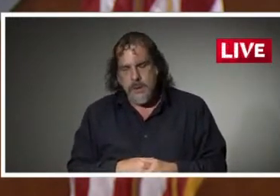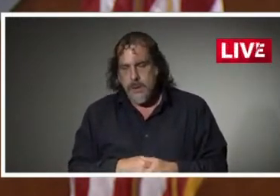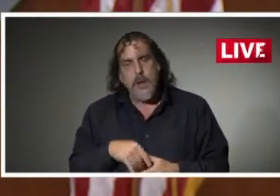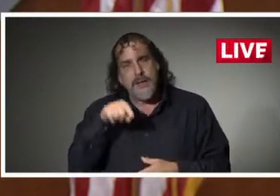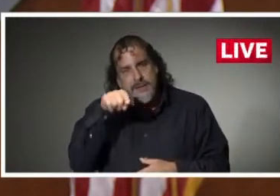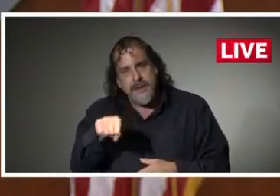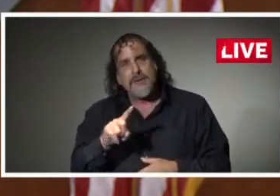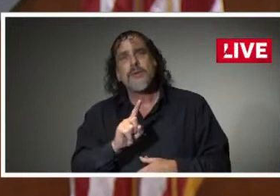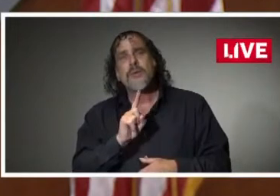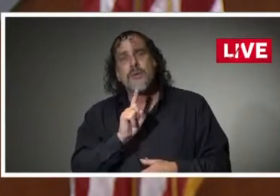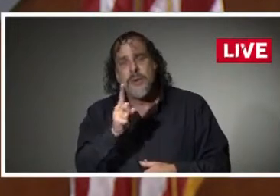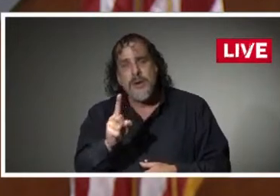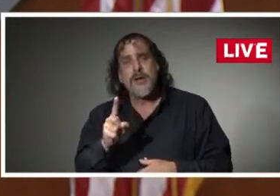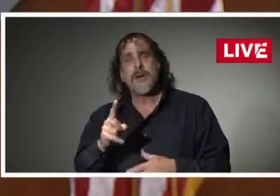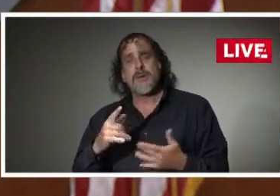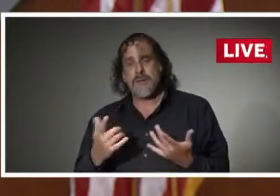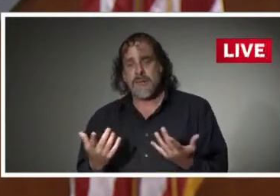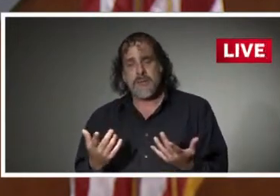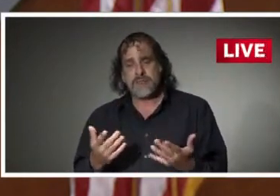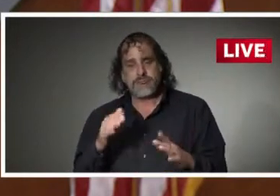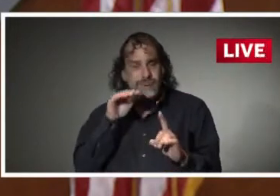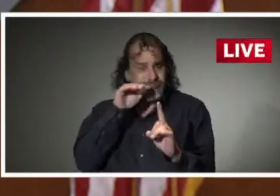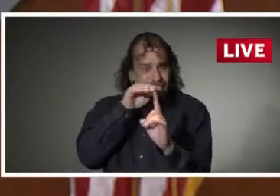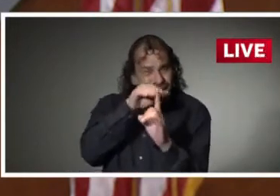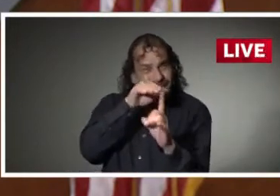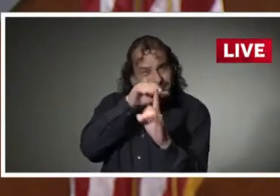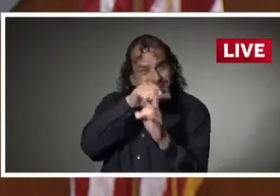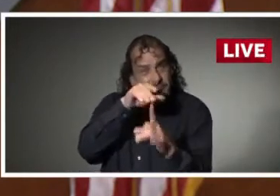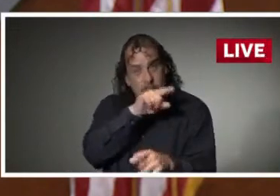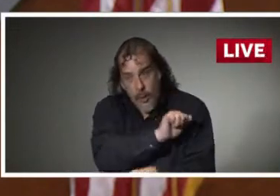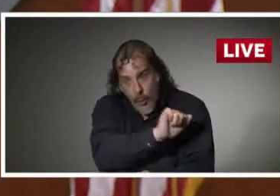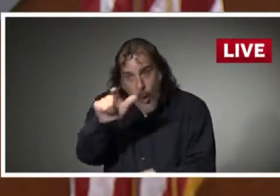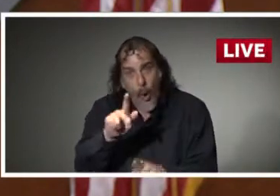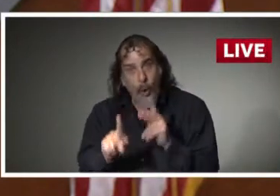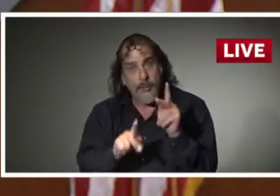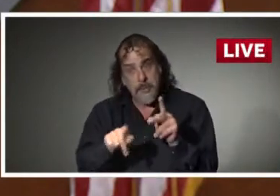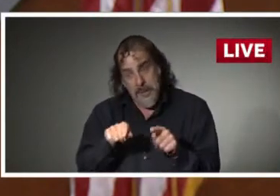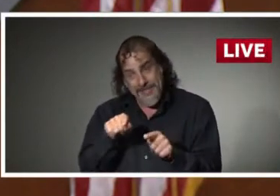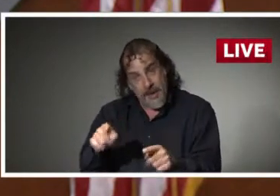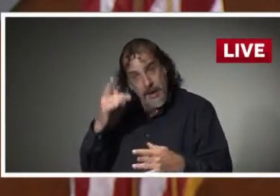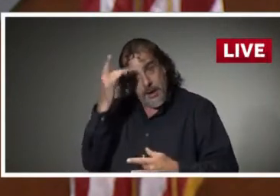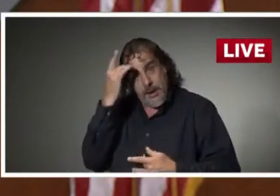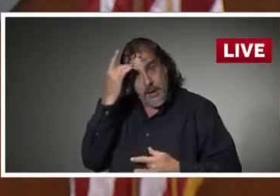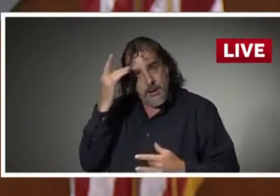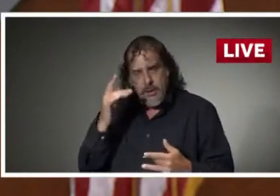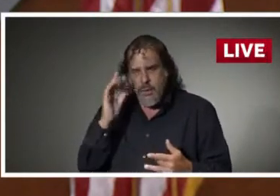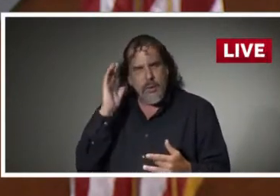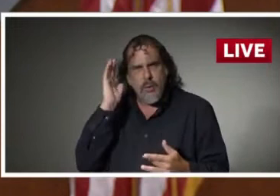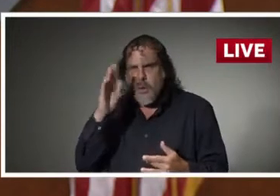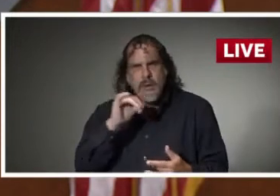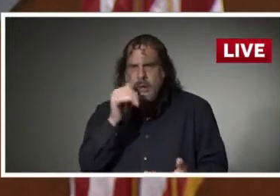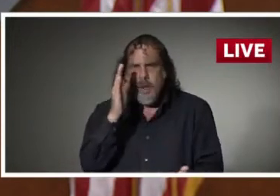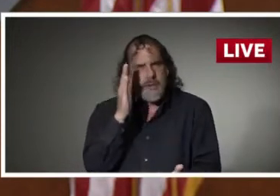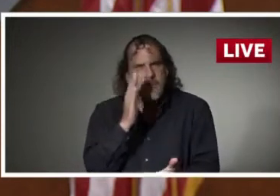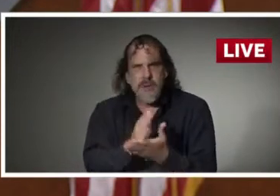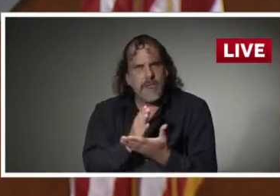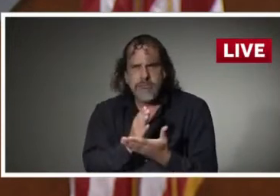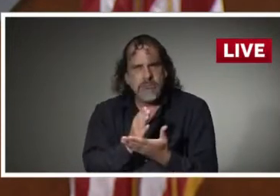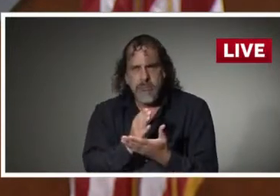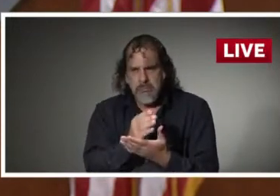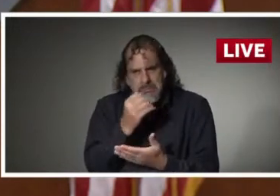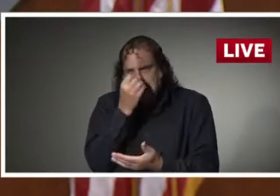live reminder that this virus will not stop with